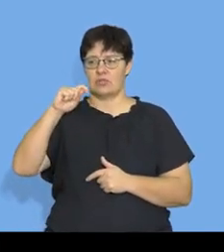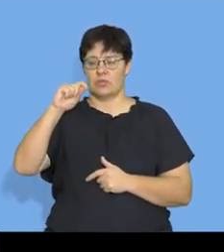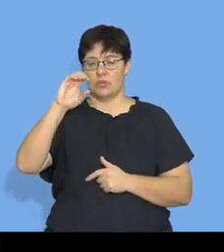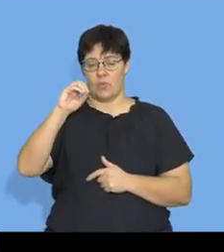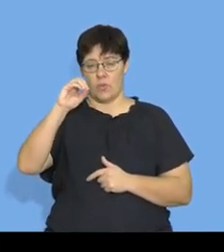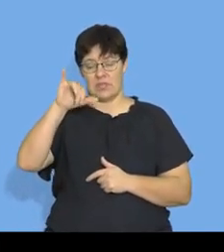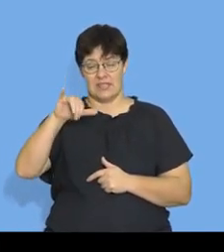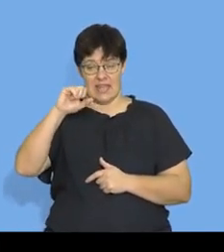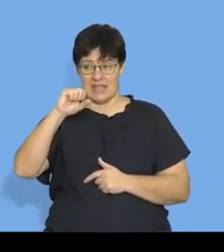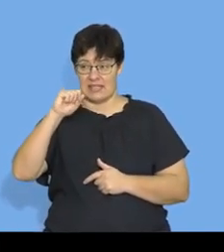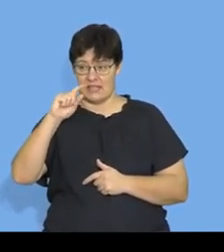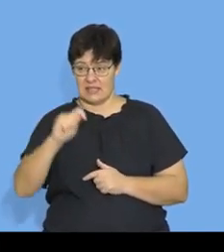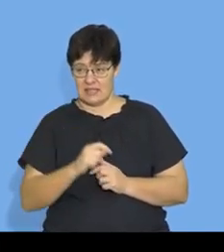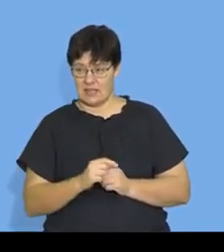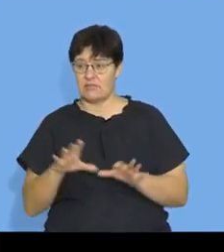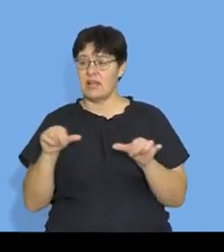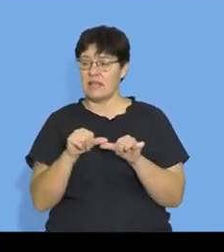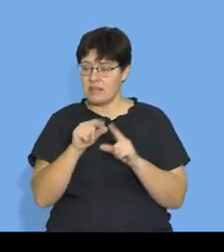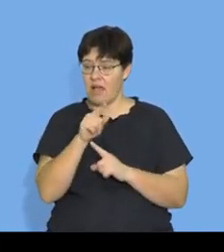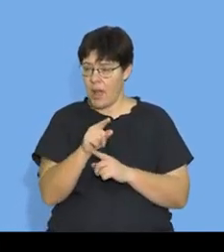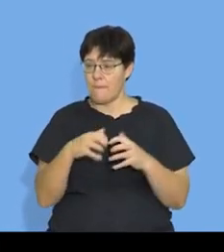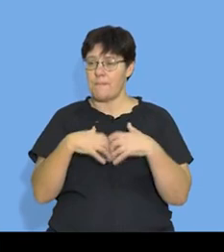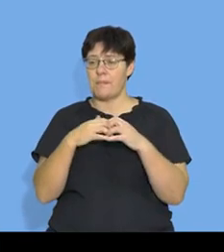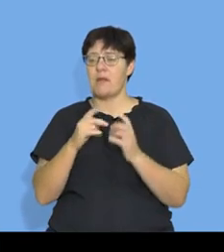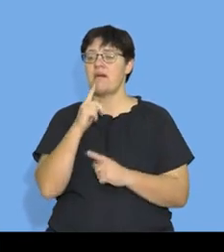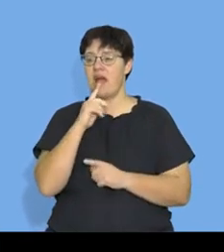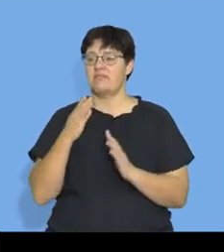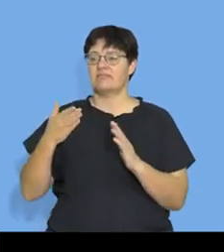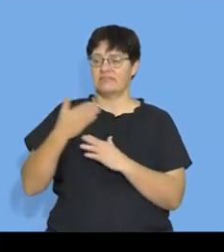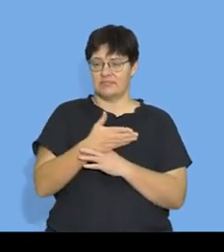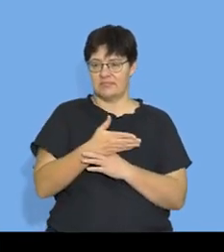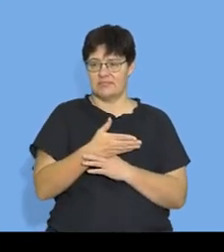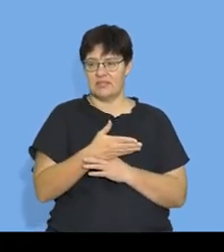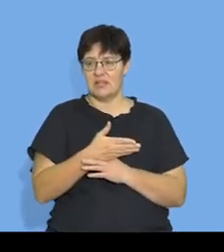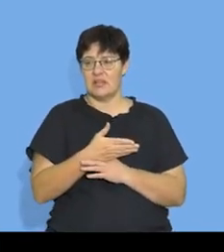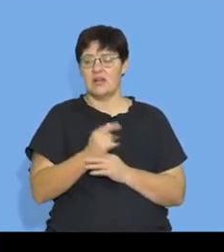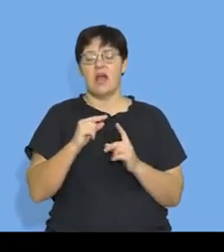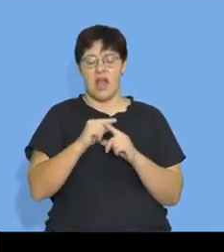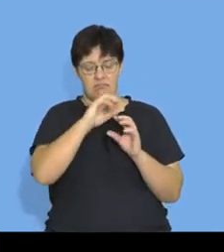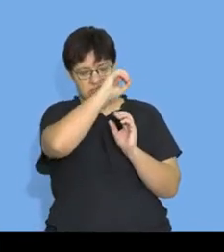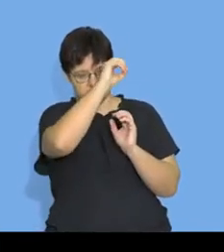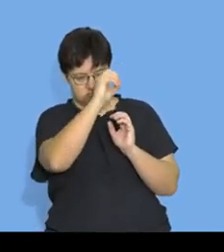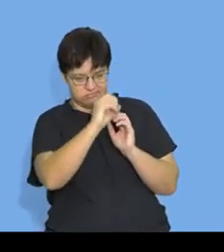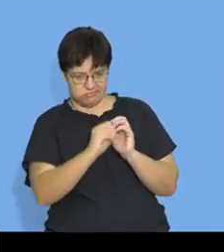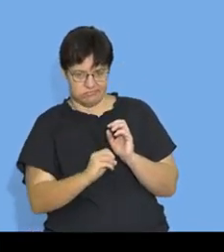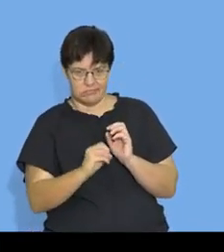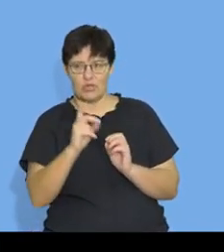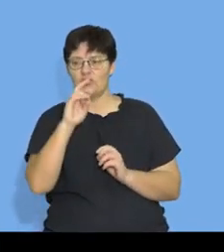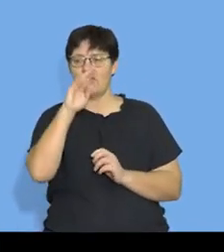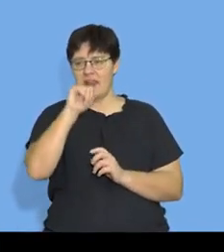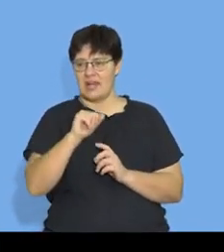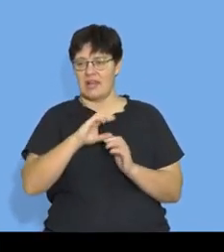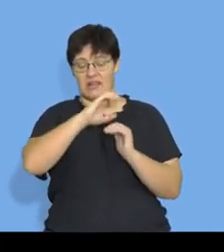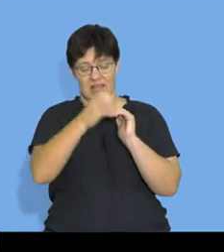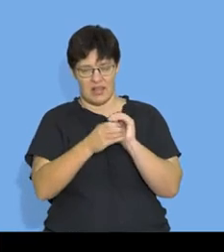it reaches the size of a blastocyst, we know that this now has entered into the uterine chamber, where